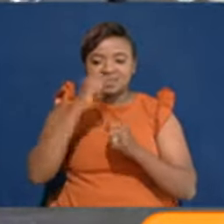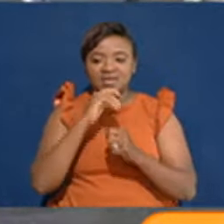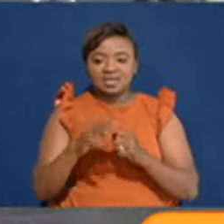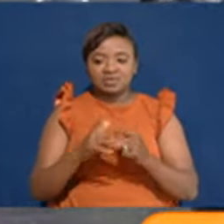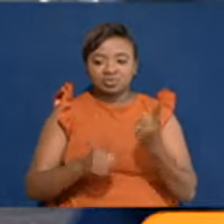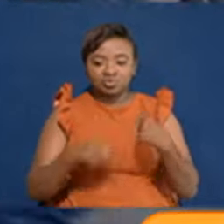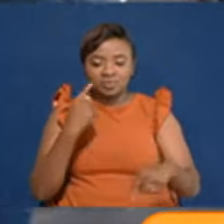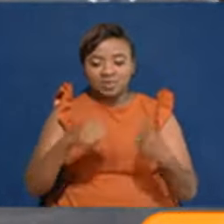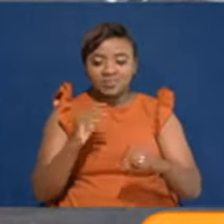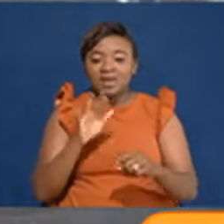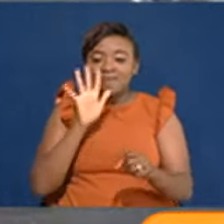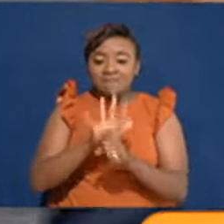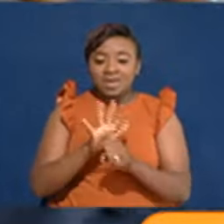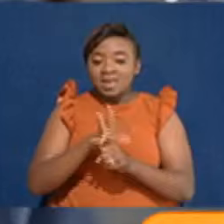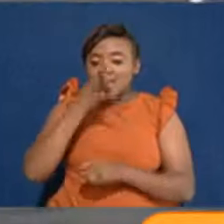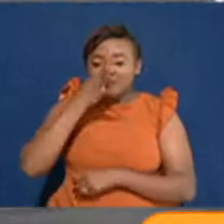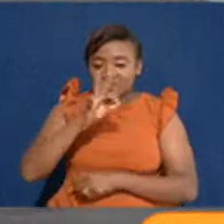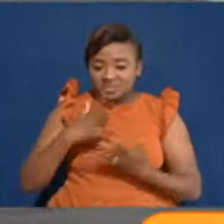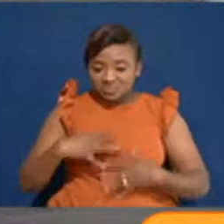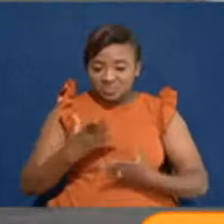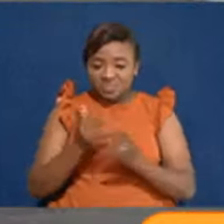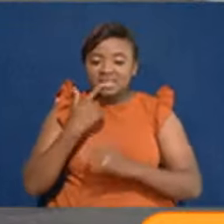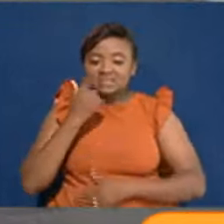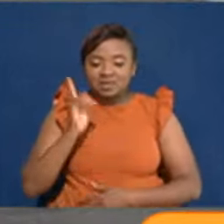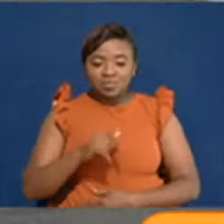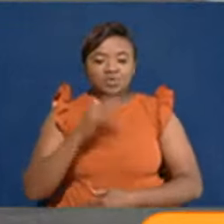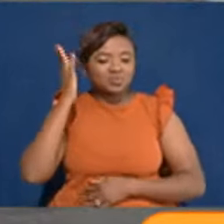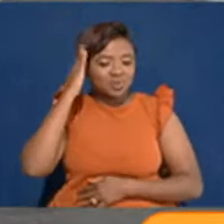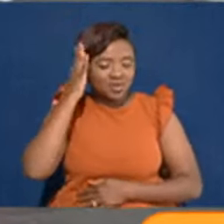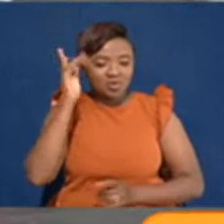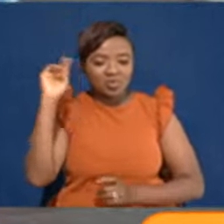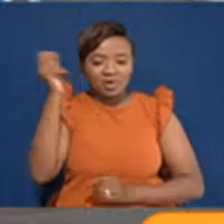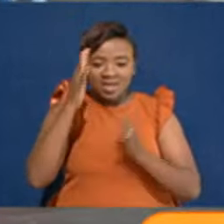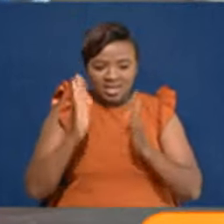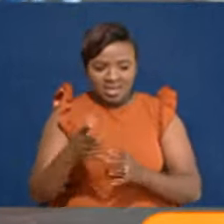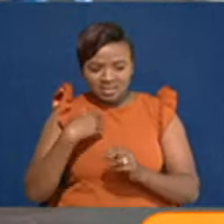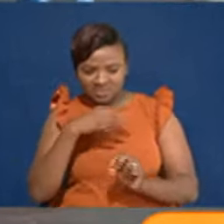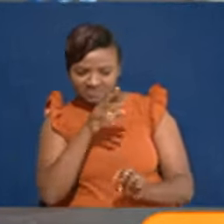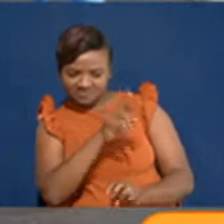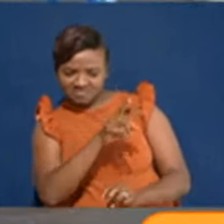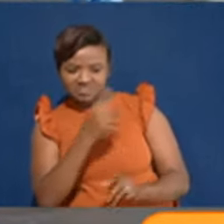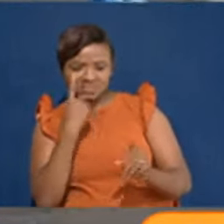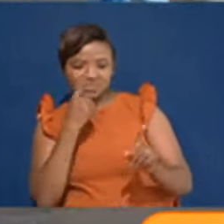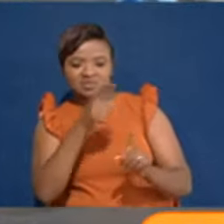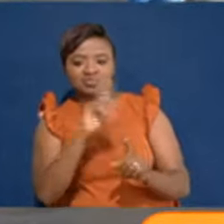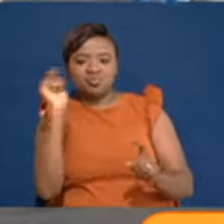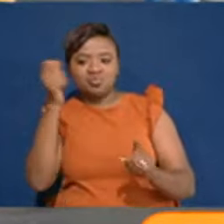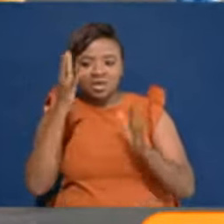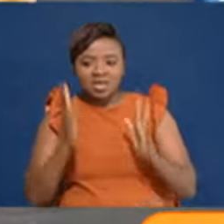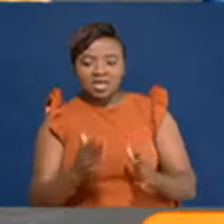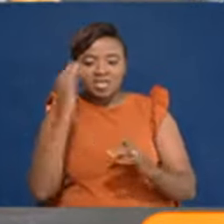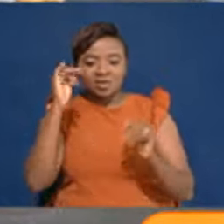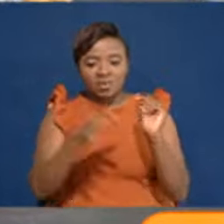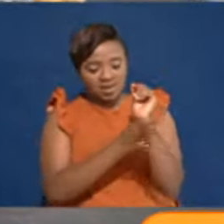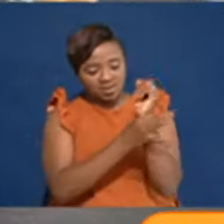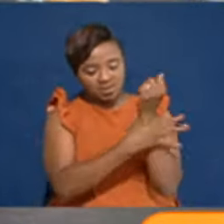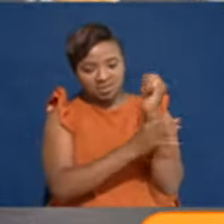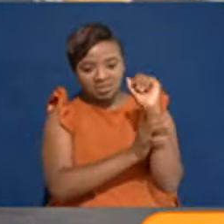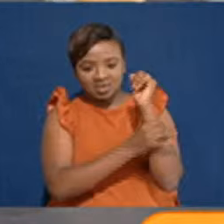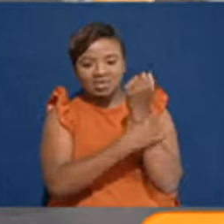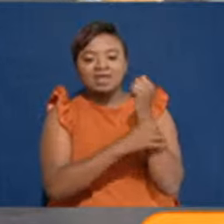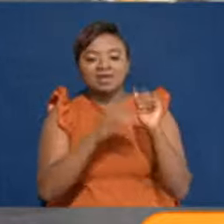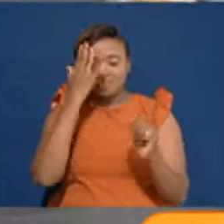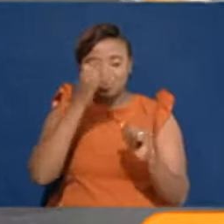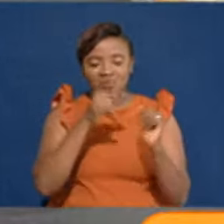here and they say they now know the character of Kenyans, wakikuangalia tu hivyo wanajua ni Mkenya because of the wristbands. When they see the wristbands, they know this